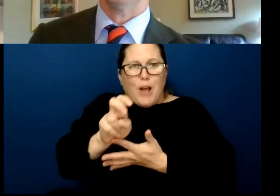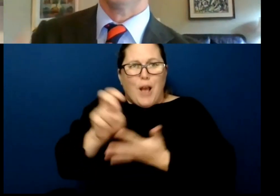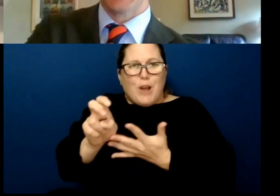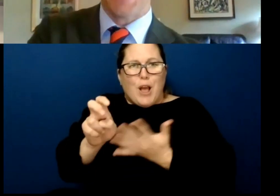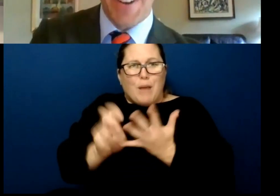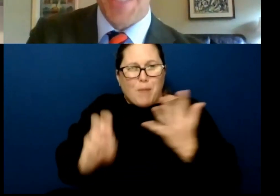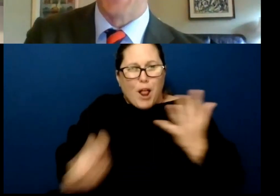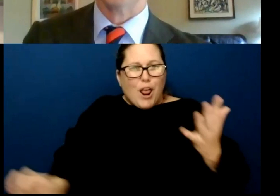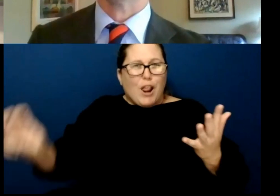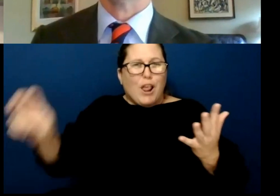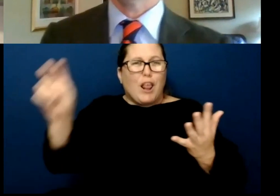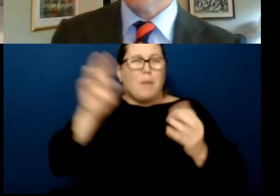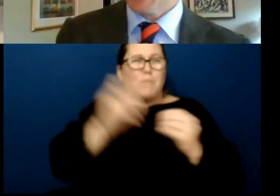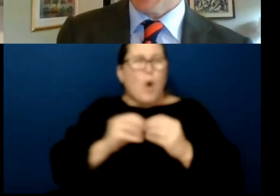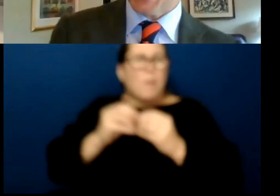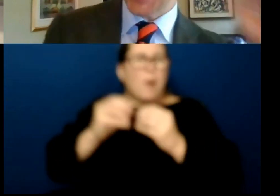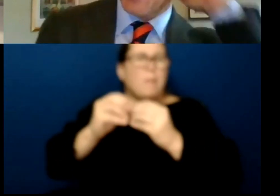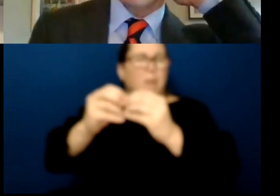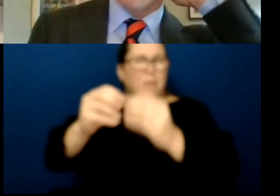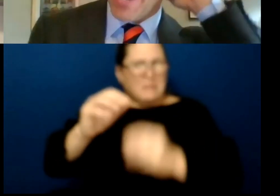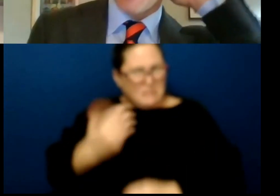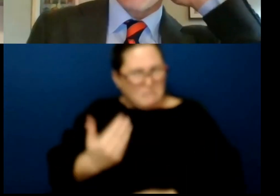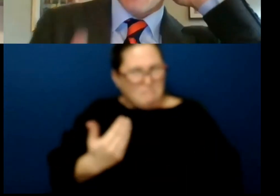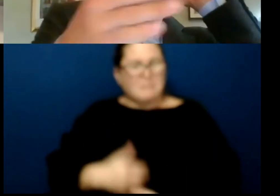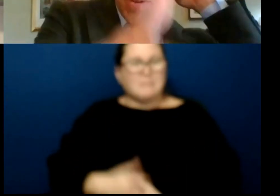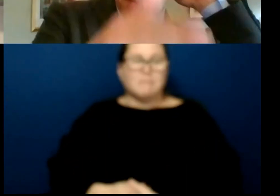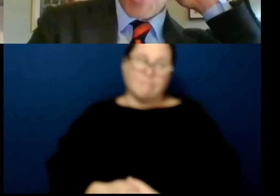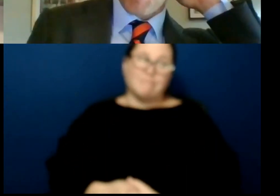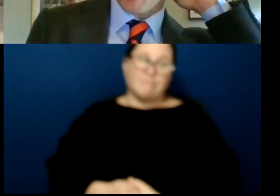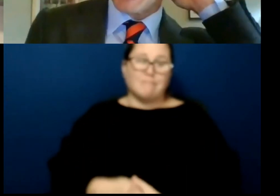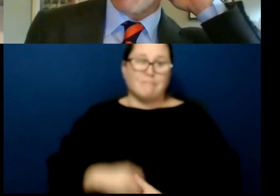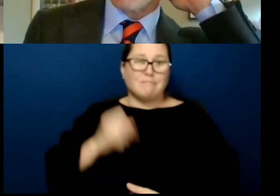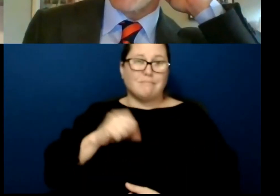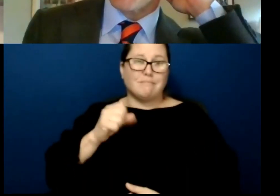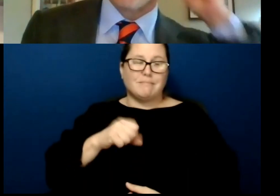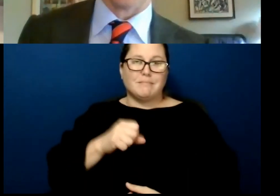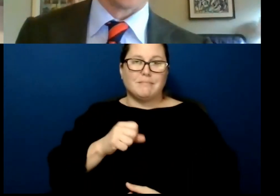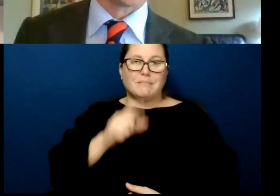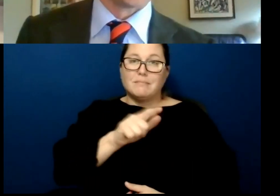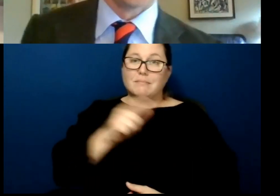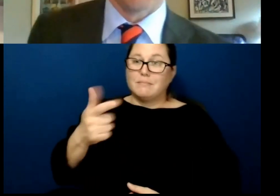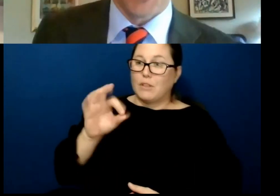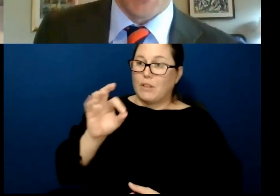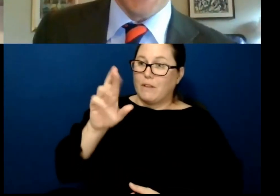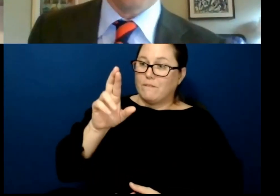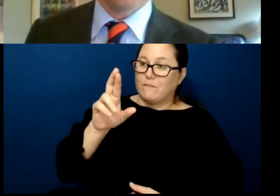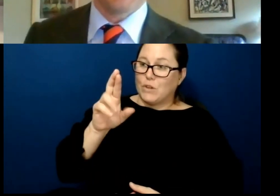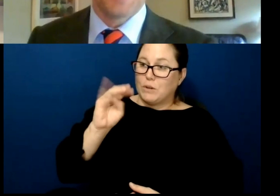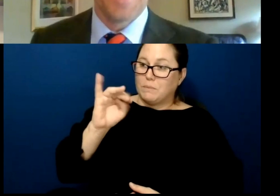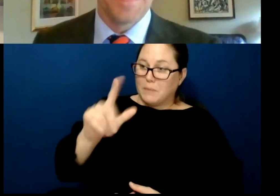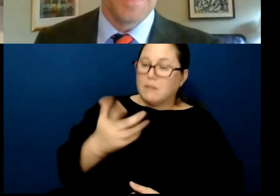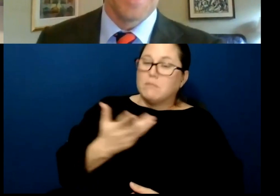round of residency or another. 100%. That's it. Wow. So Mr. Fermil, tell us about your educational